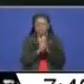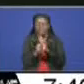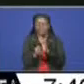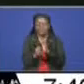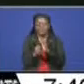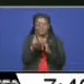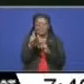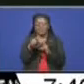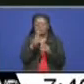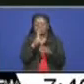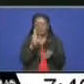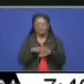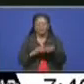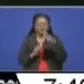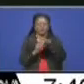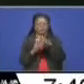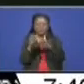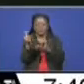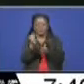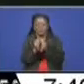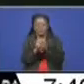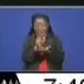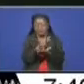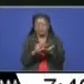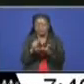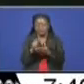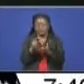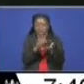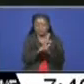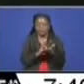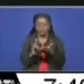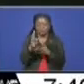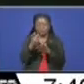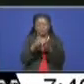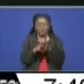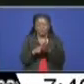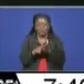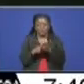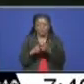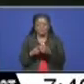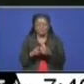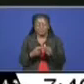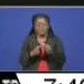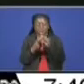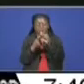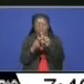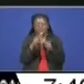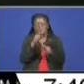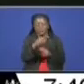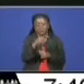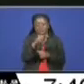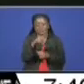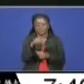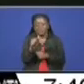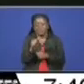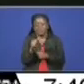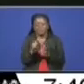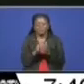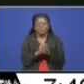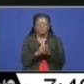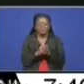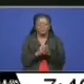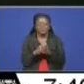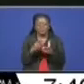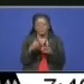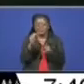of their grades. The university requires you to have a certain GPA, and once they meet that requirement, then talent and times come next.